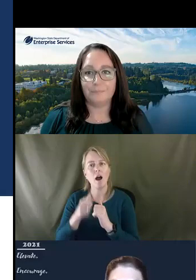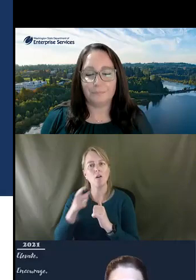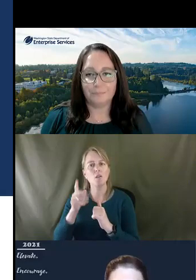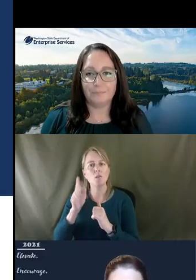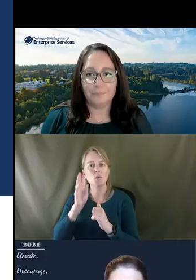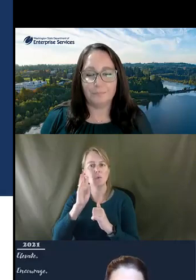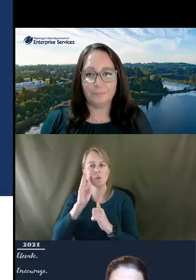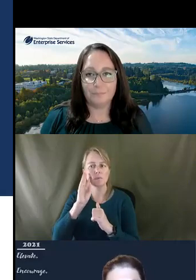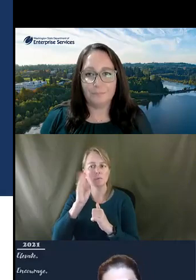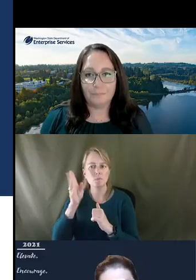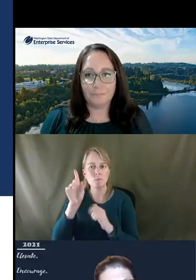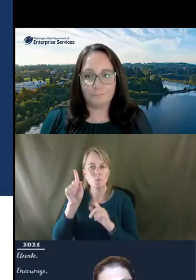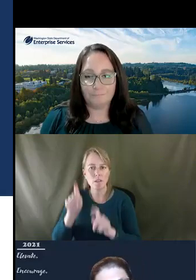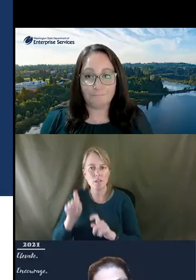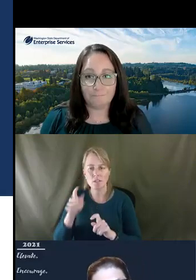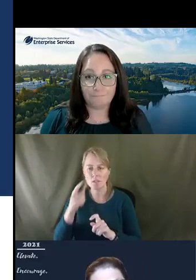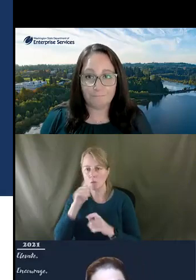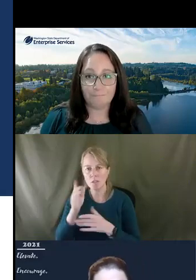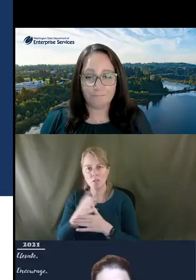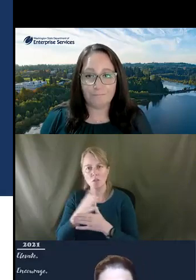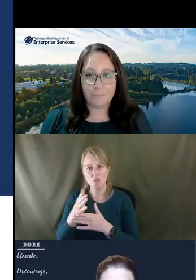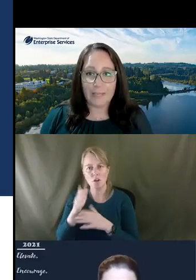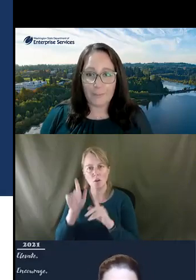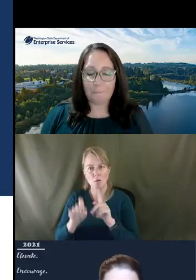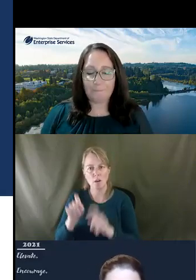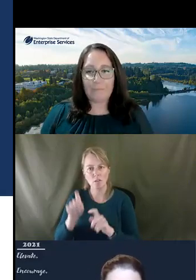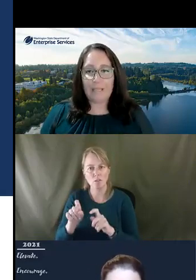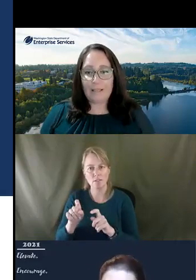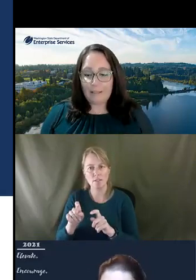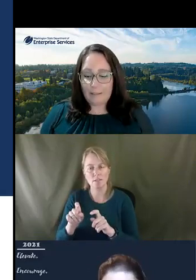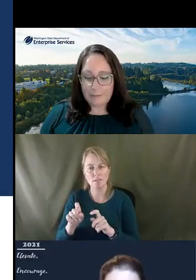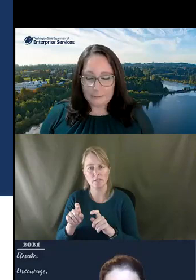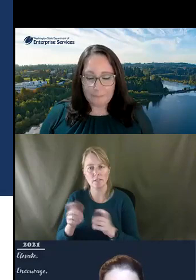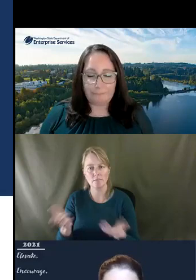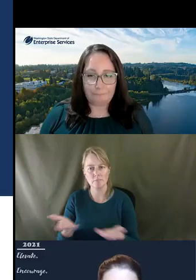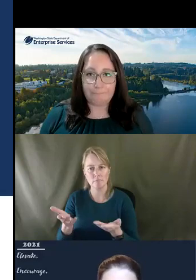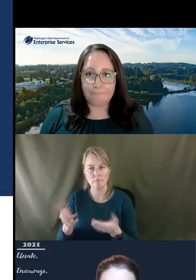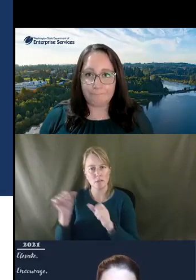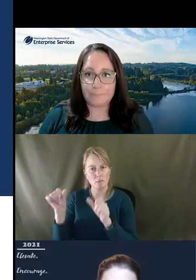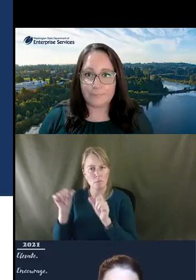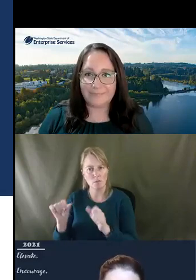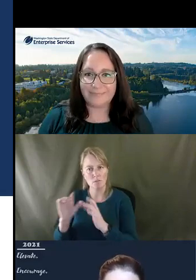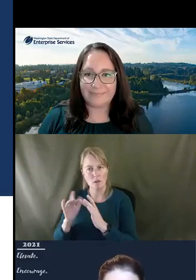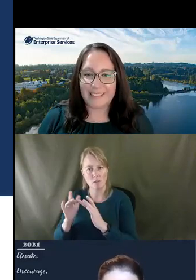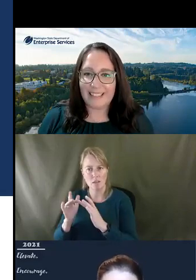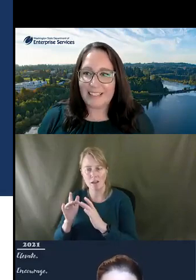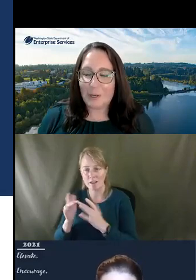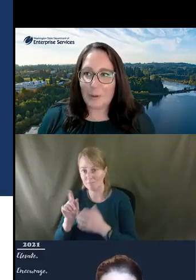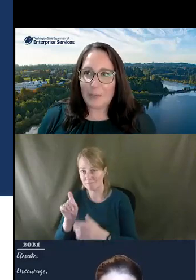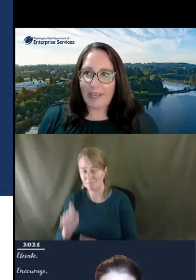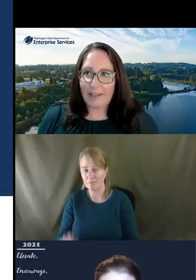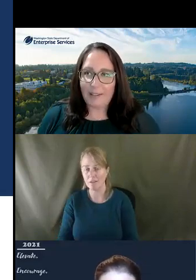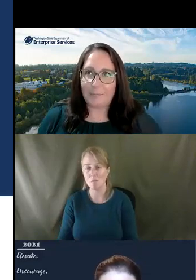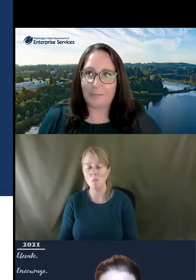with your questions, or could you share your questions with us so that we can post them online for folks?